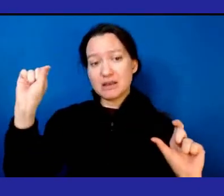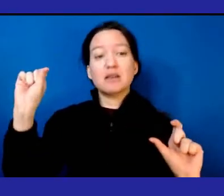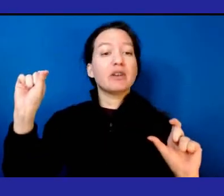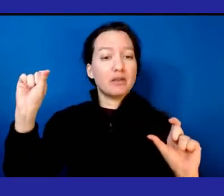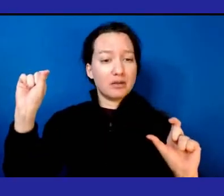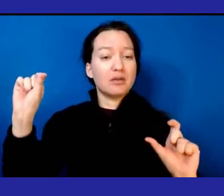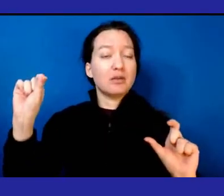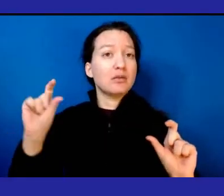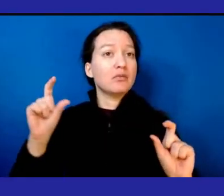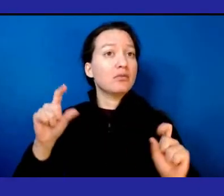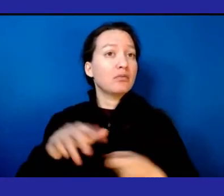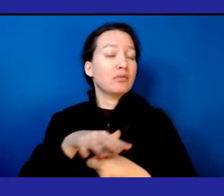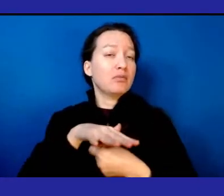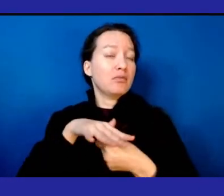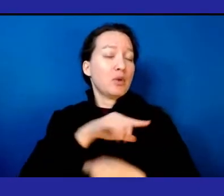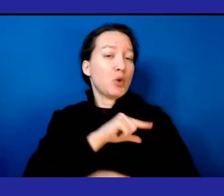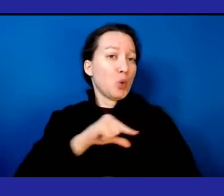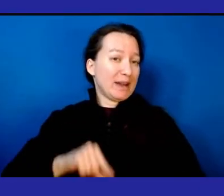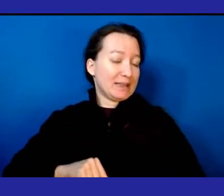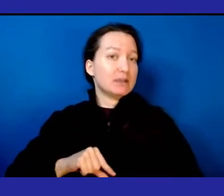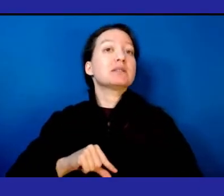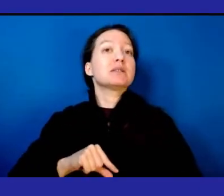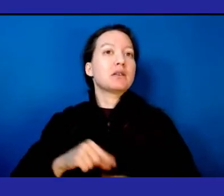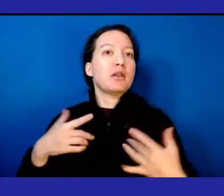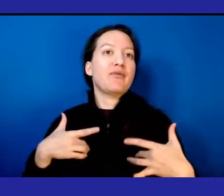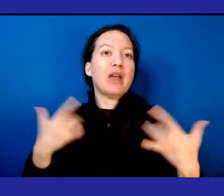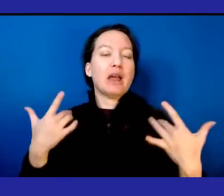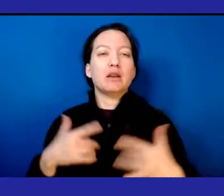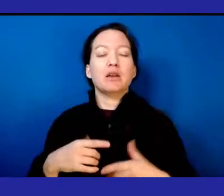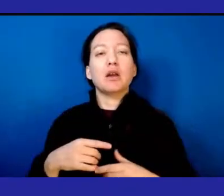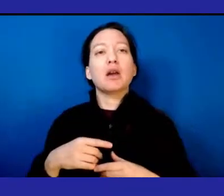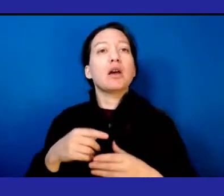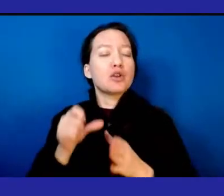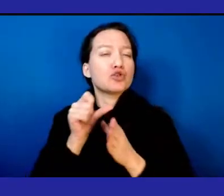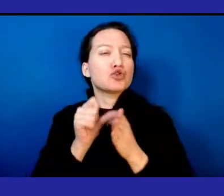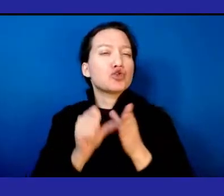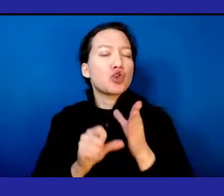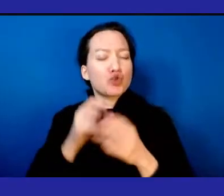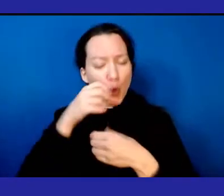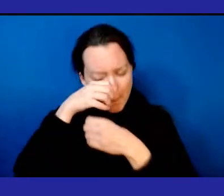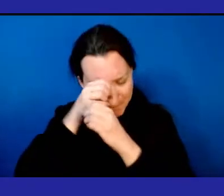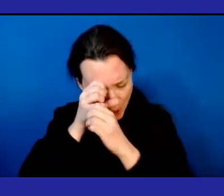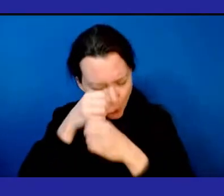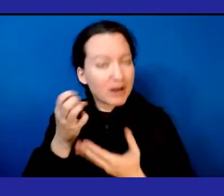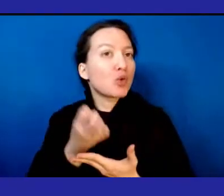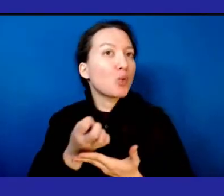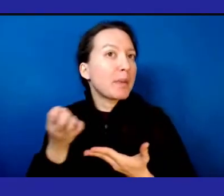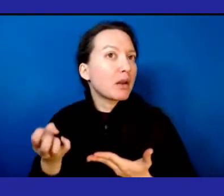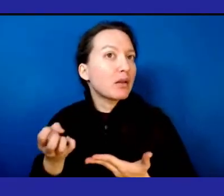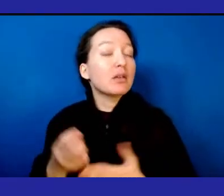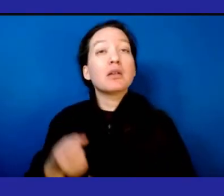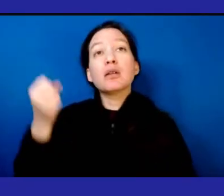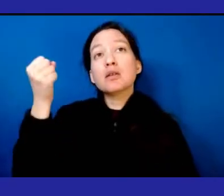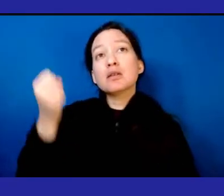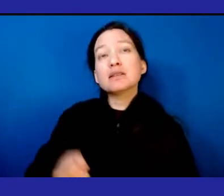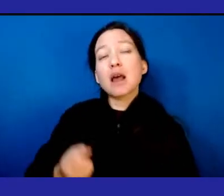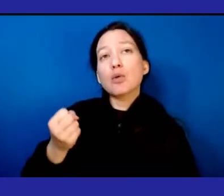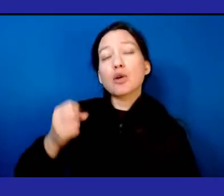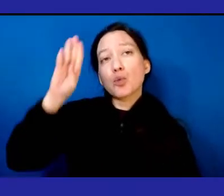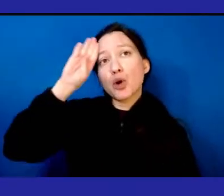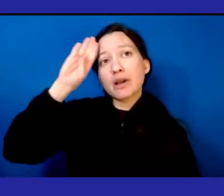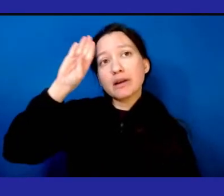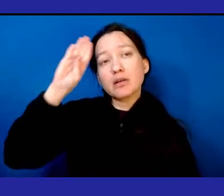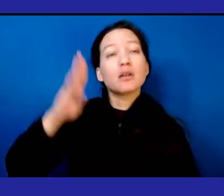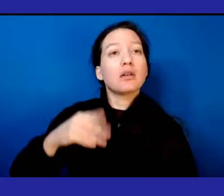of Queens for an advanced surgical microscope equipment. South Brooklyn was recognized for the